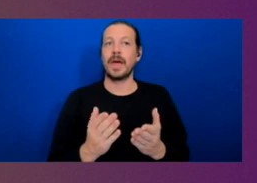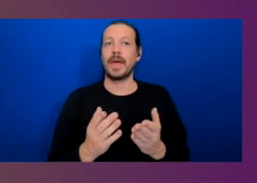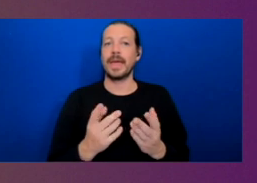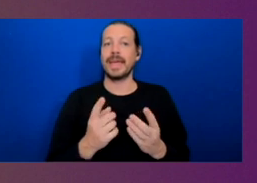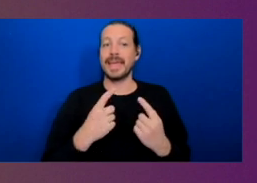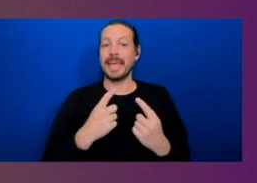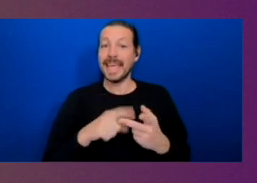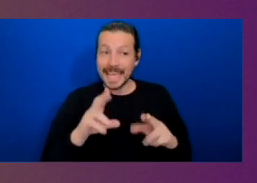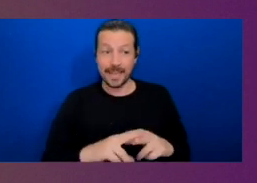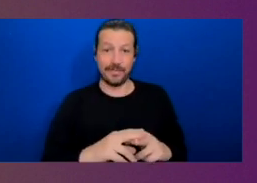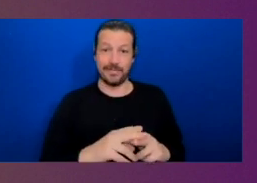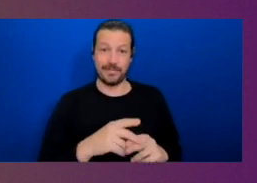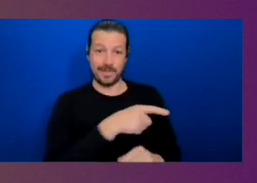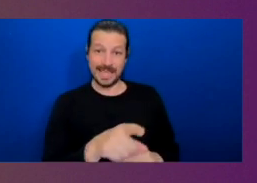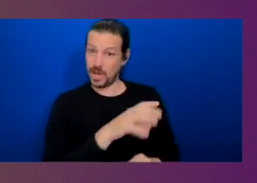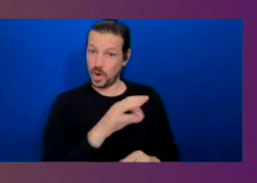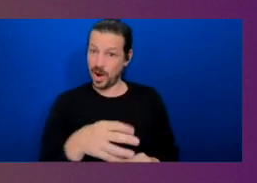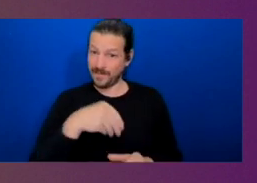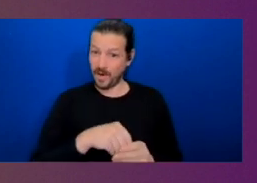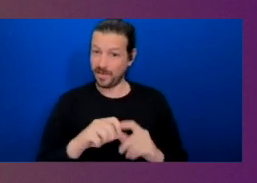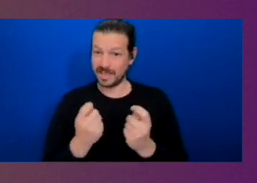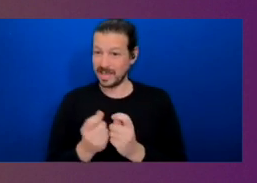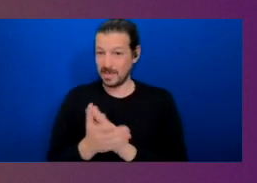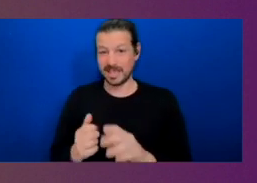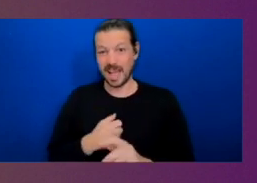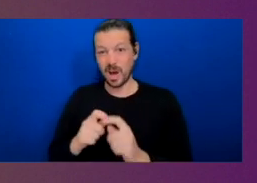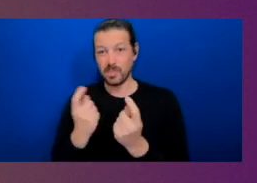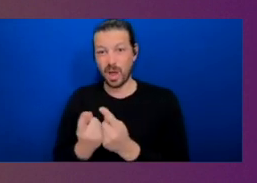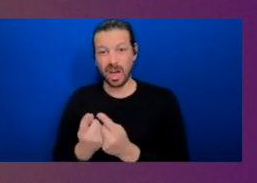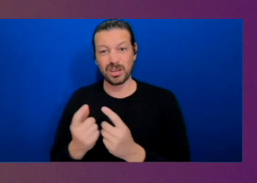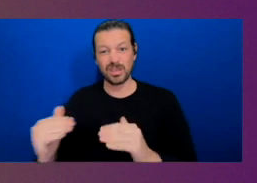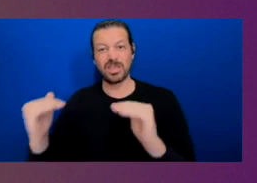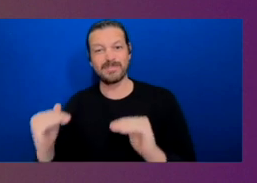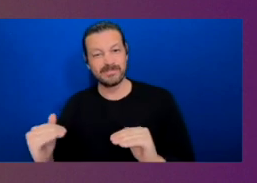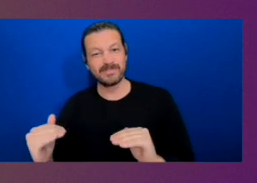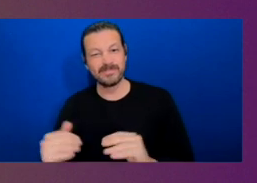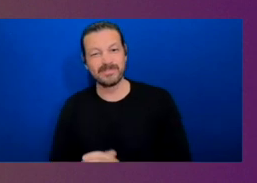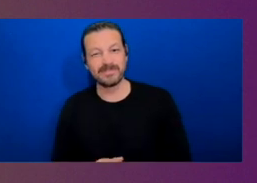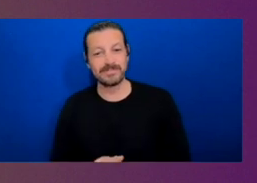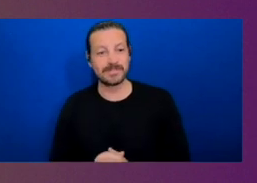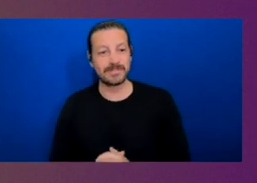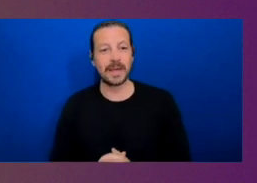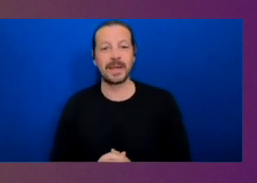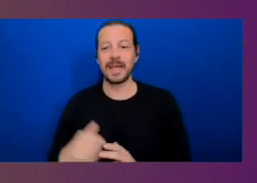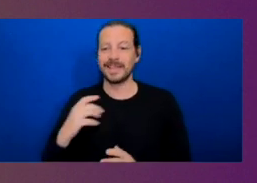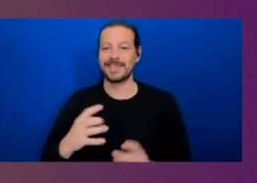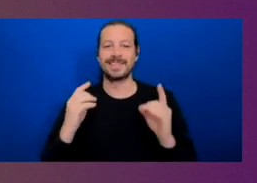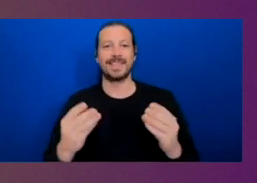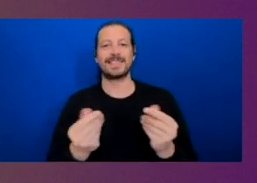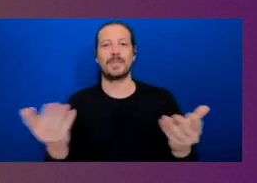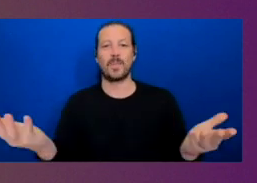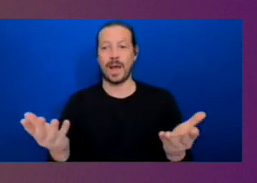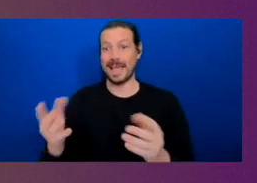the team, without them involved in the processes. So we've really got to try and, you've got to start somewhere, I guess. And I think we really need to fix the education